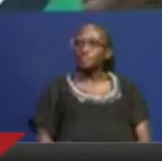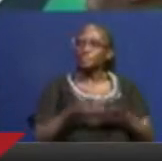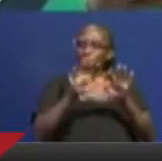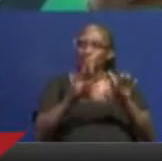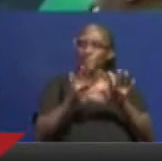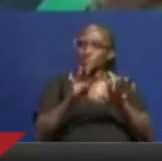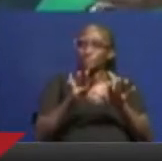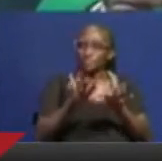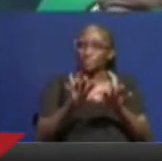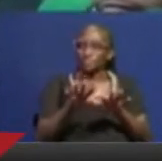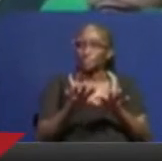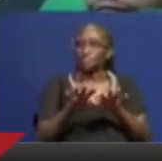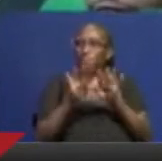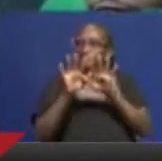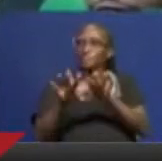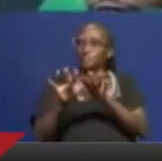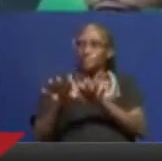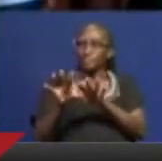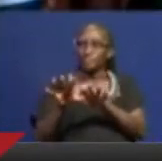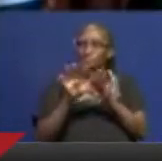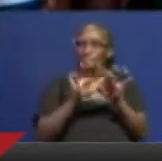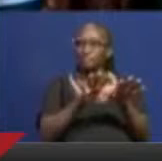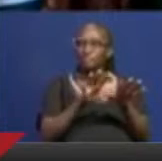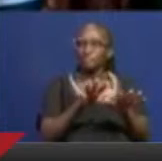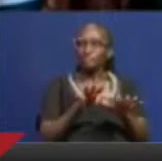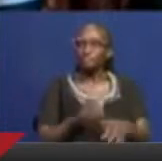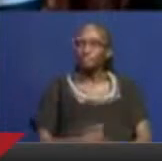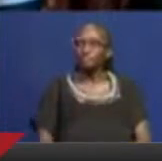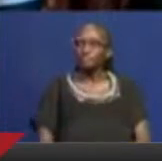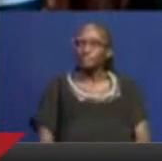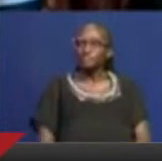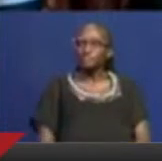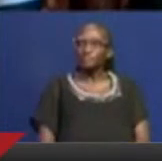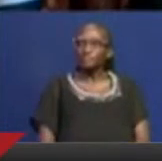Order, Lillian Kogo. Order, Lillian.